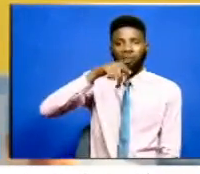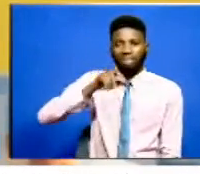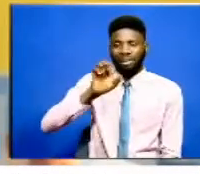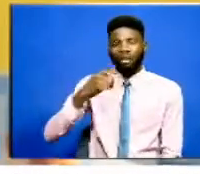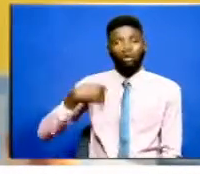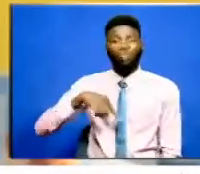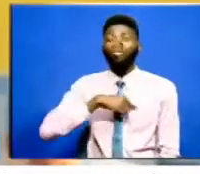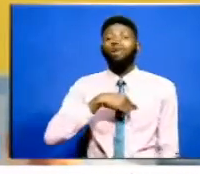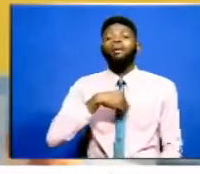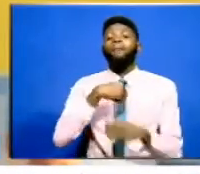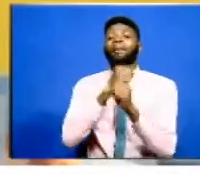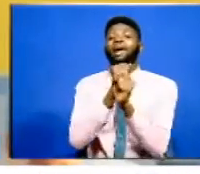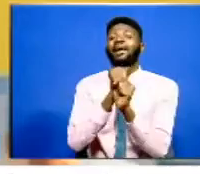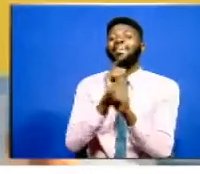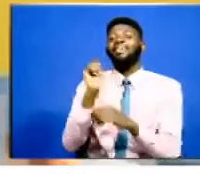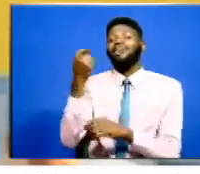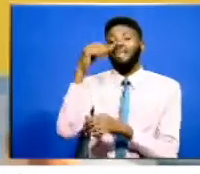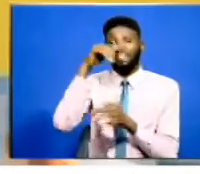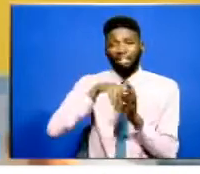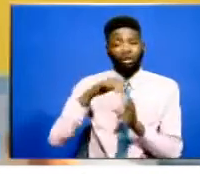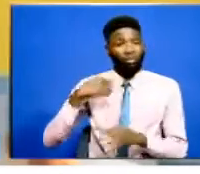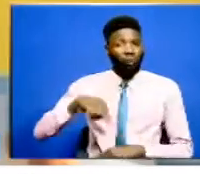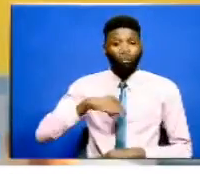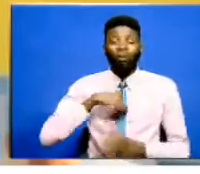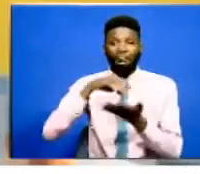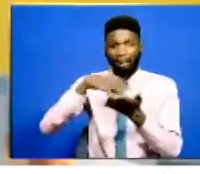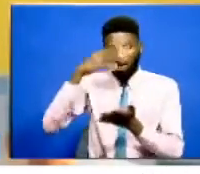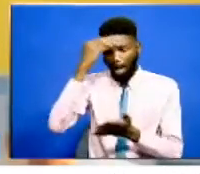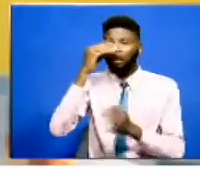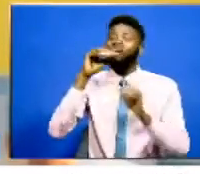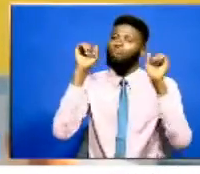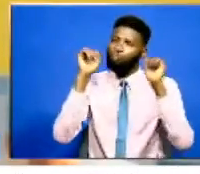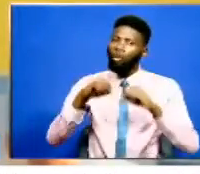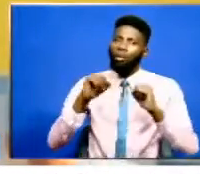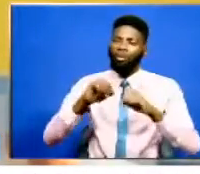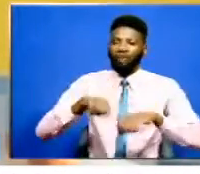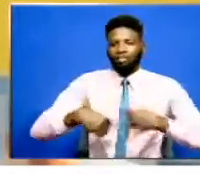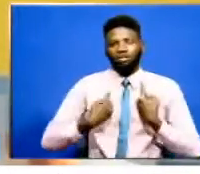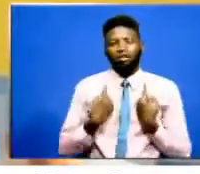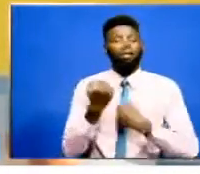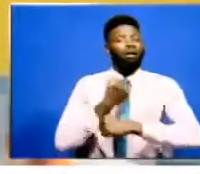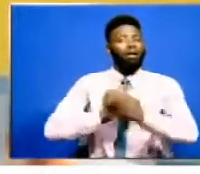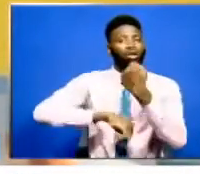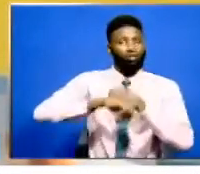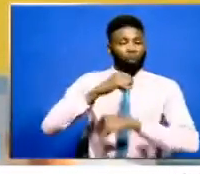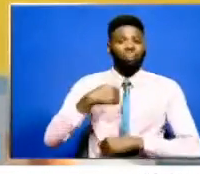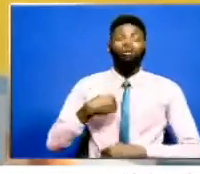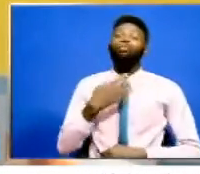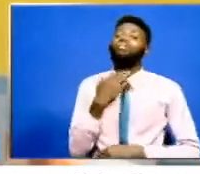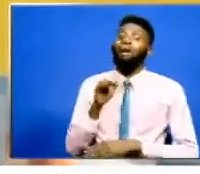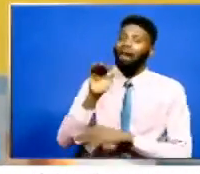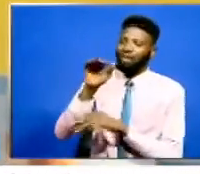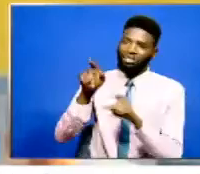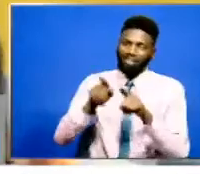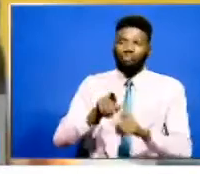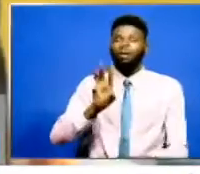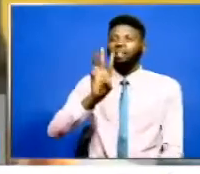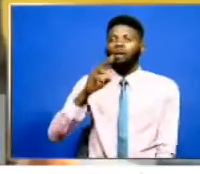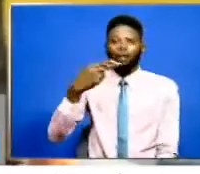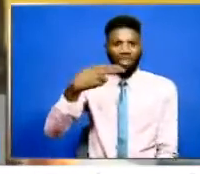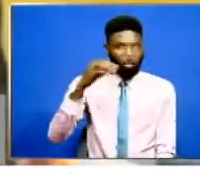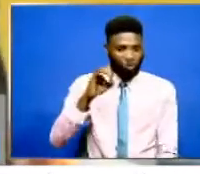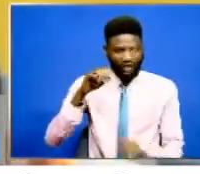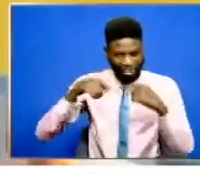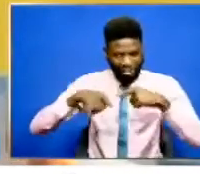today, we have learned that these things are possible. And therefore, I would like to request also the World Health Organization to look at